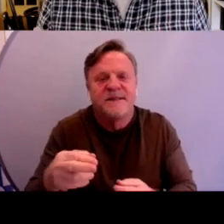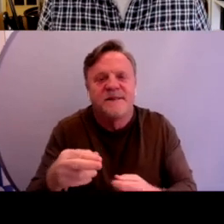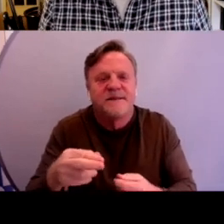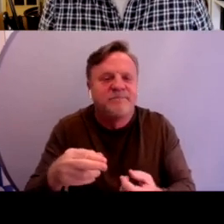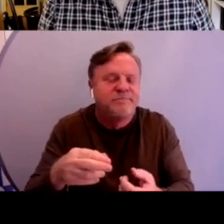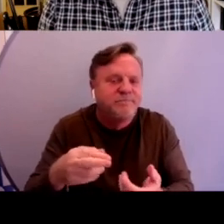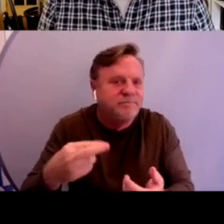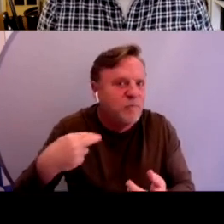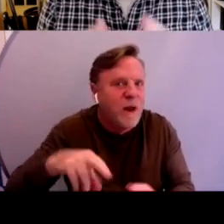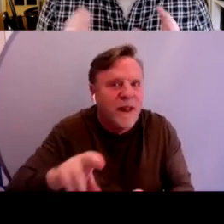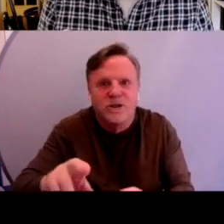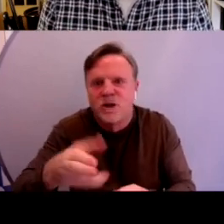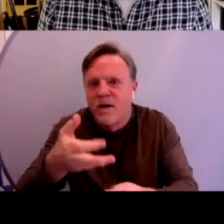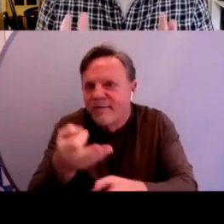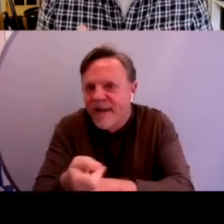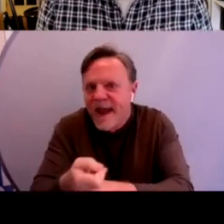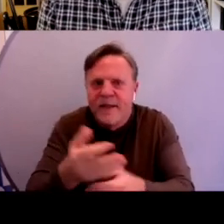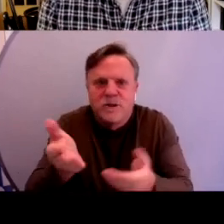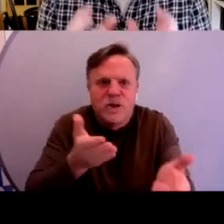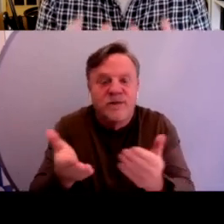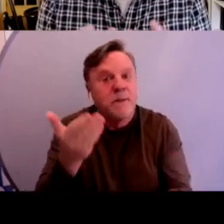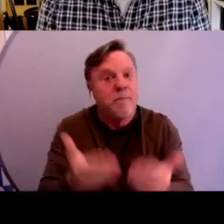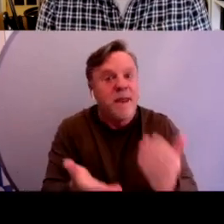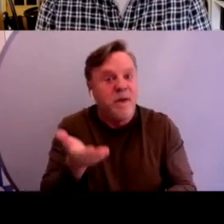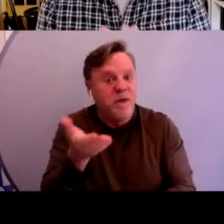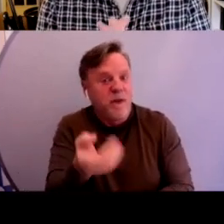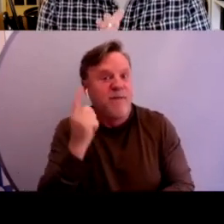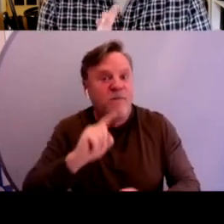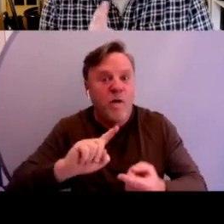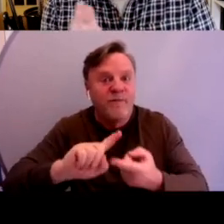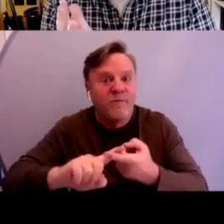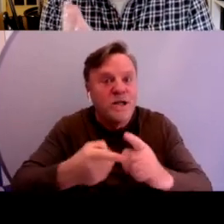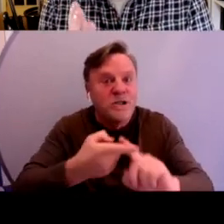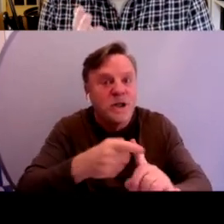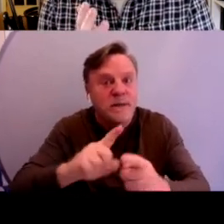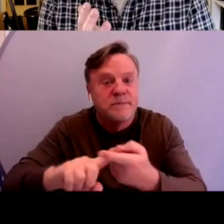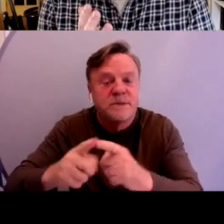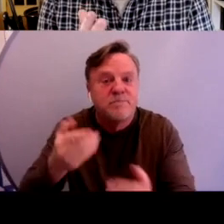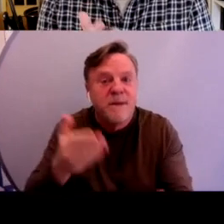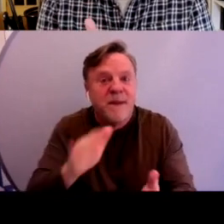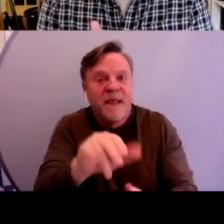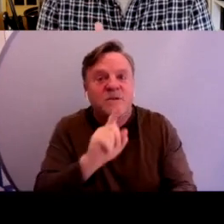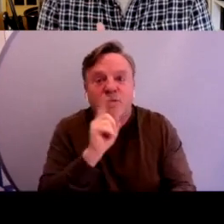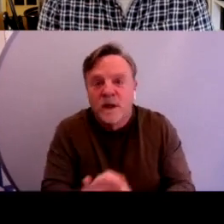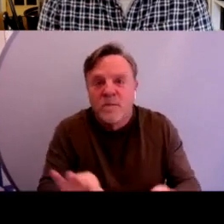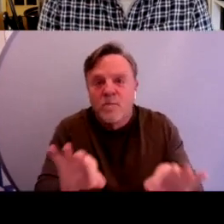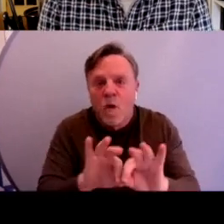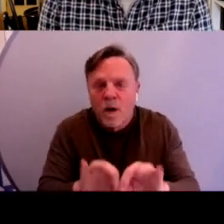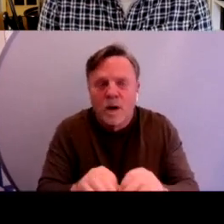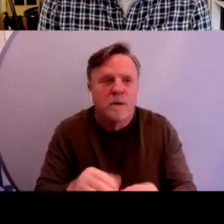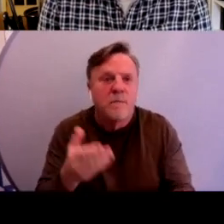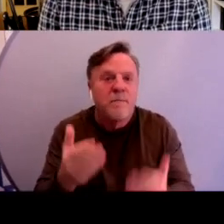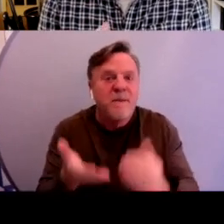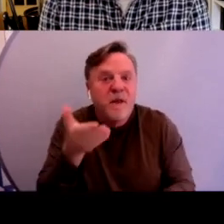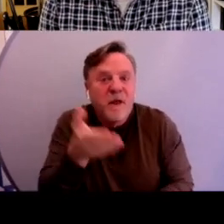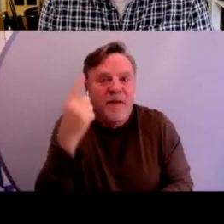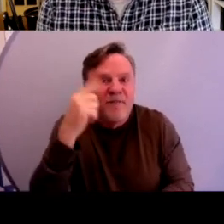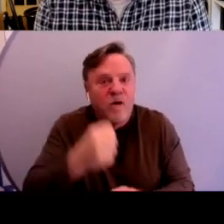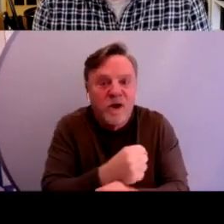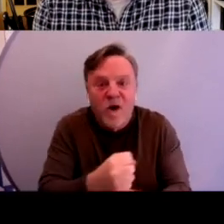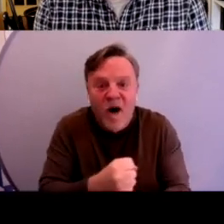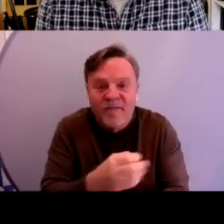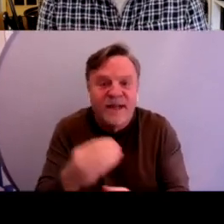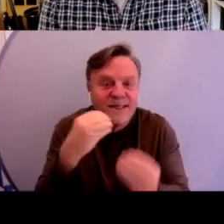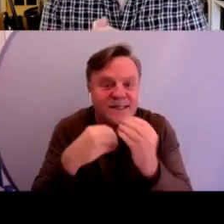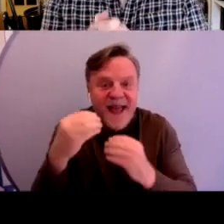to this service? Maybe they're there for the friendships. Maybe that's something that's really important to them. Maybe they're there for the coffee and snacks and the greeting as